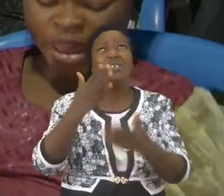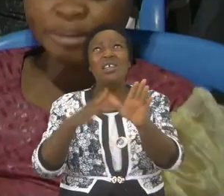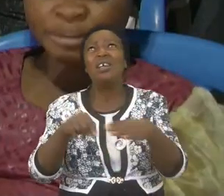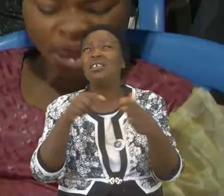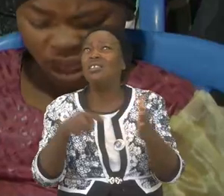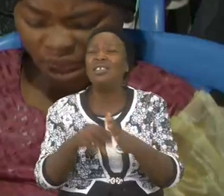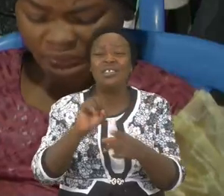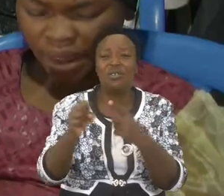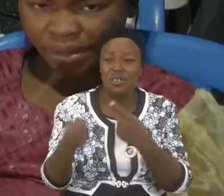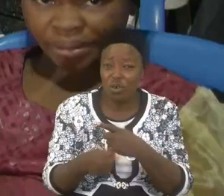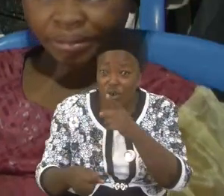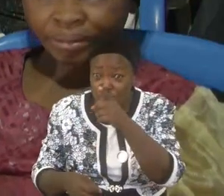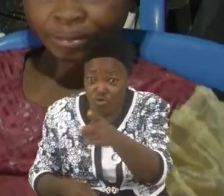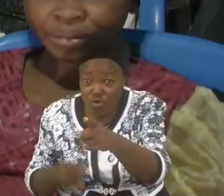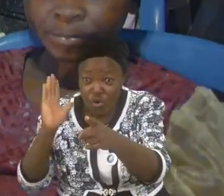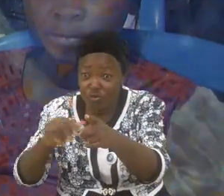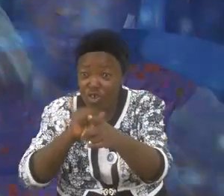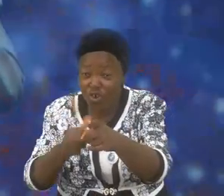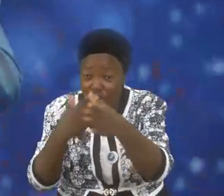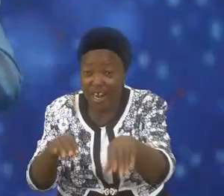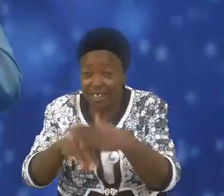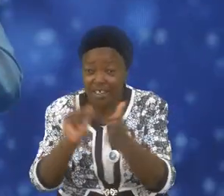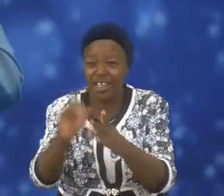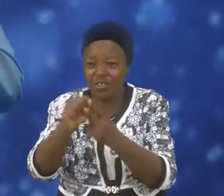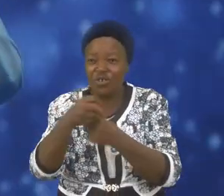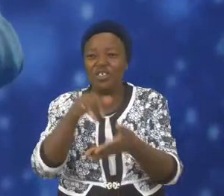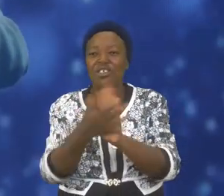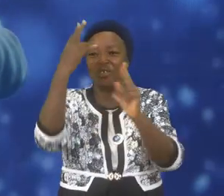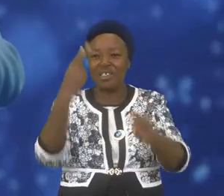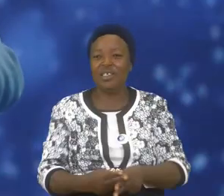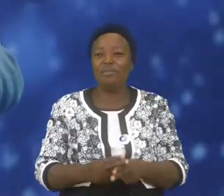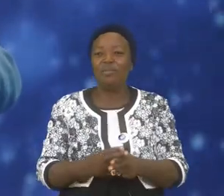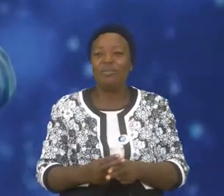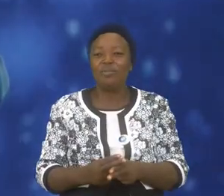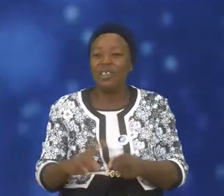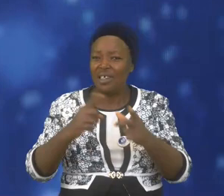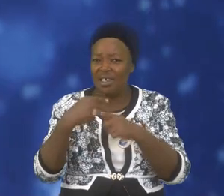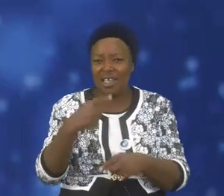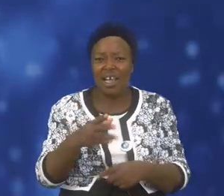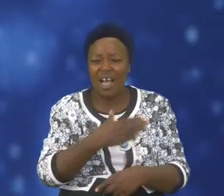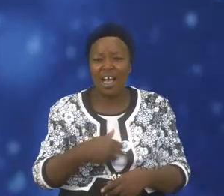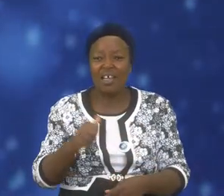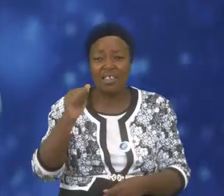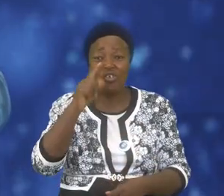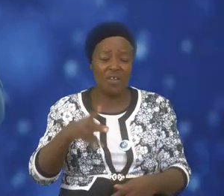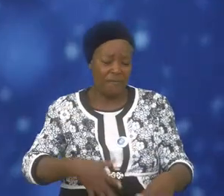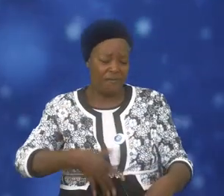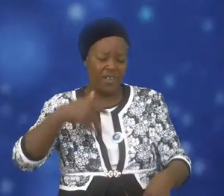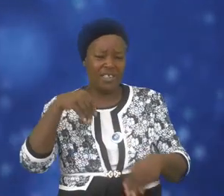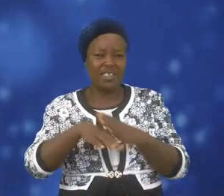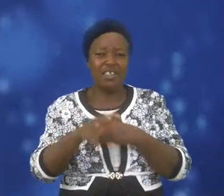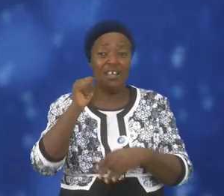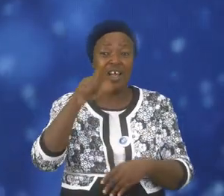situation. It says, and she felt in her body that she was healed